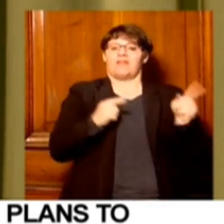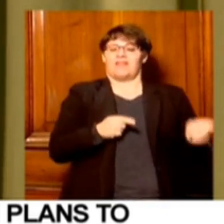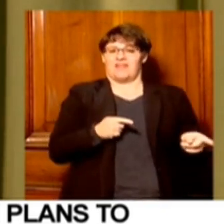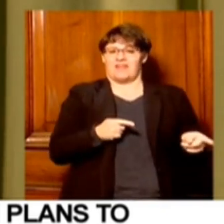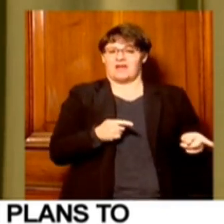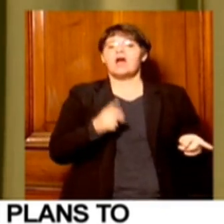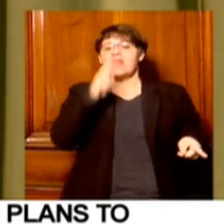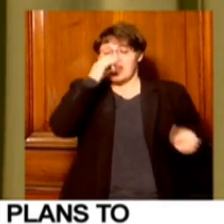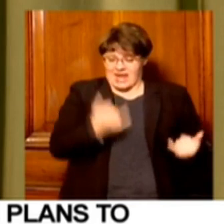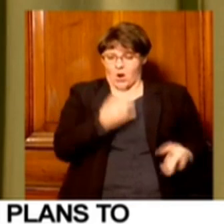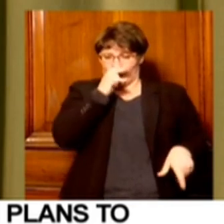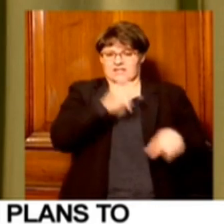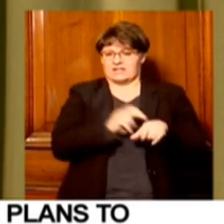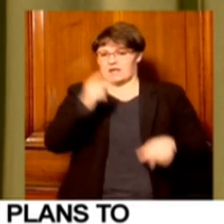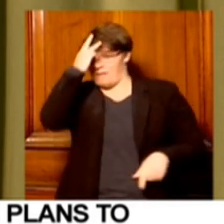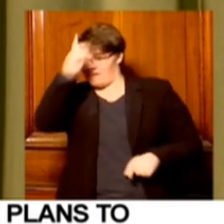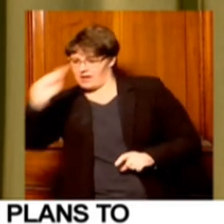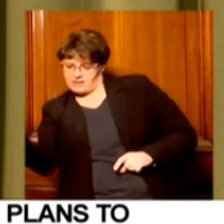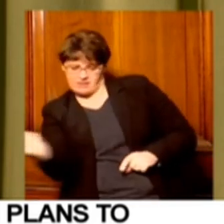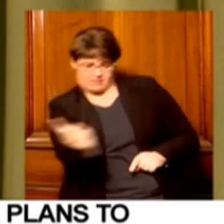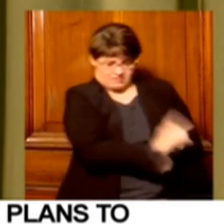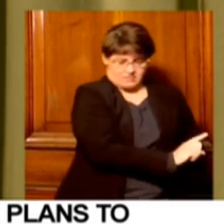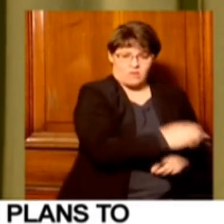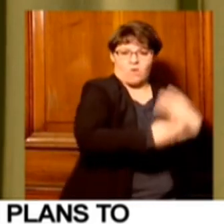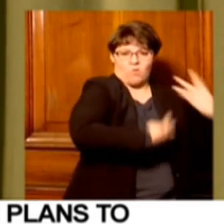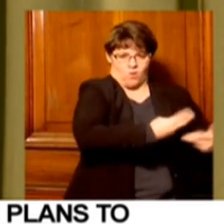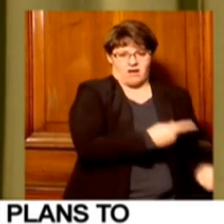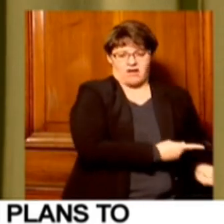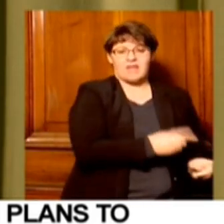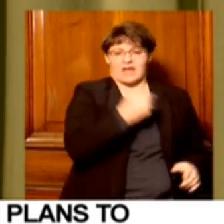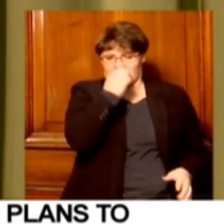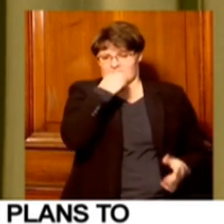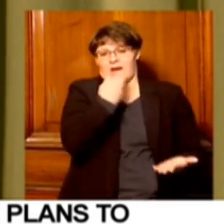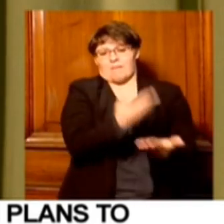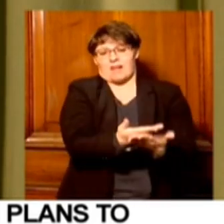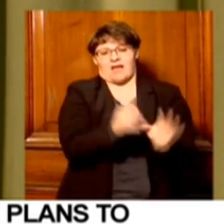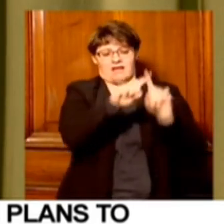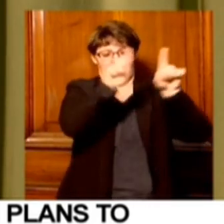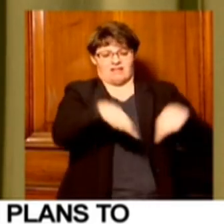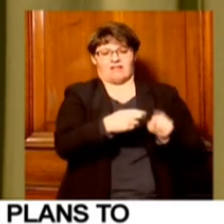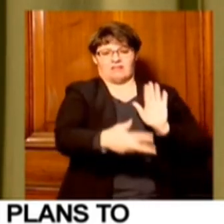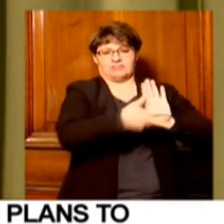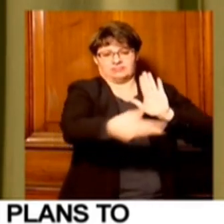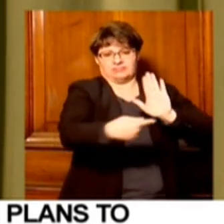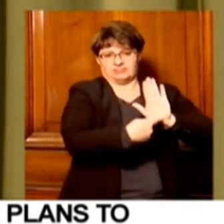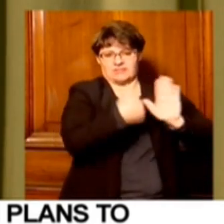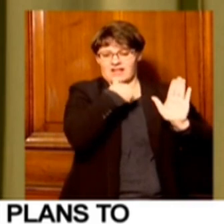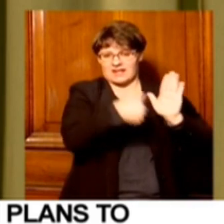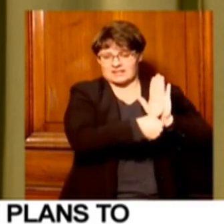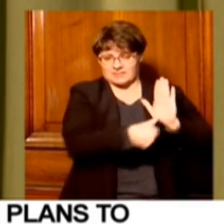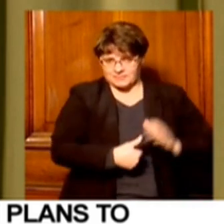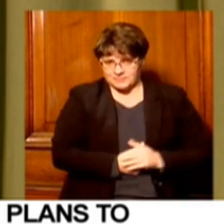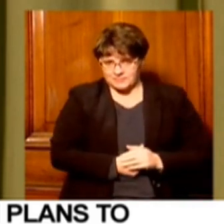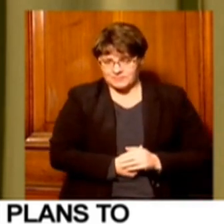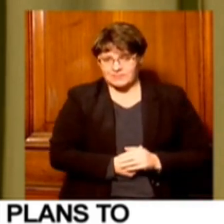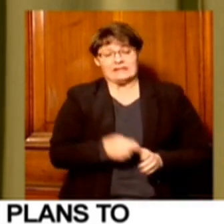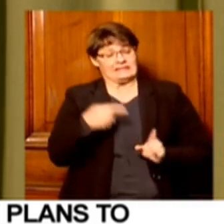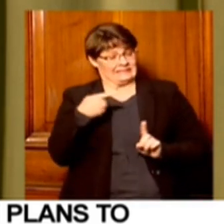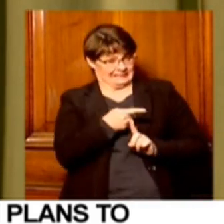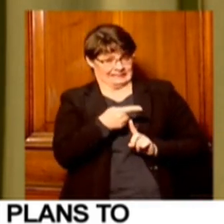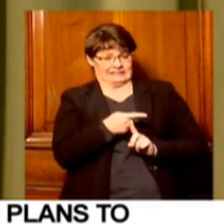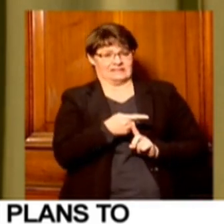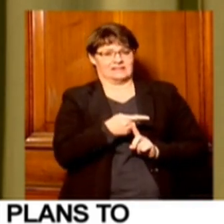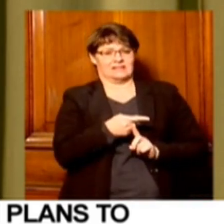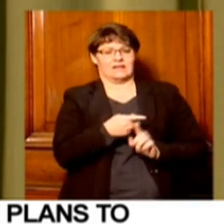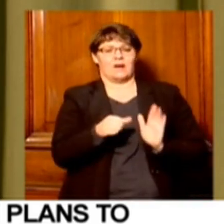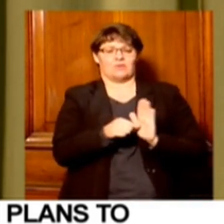require to now be moving back to come to work, and they need to apply for that. So that's said and done, that is the basis. So